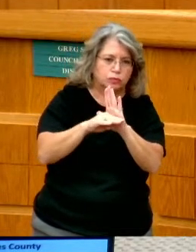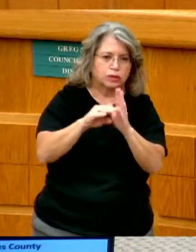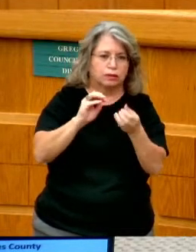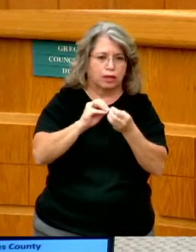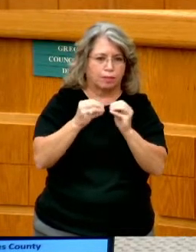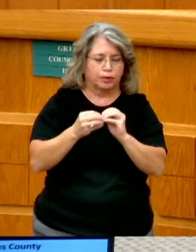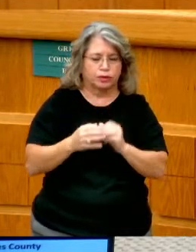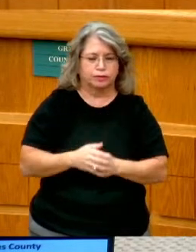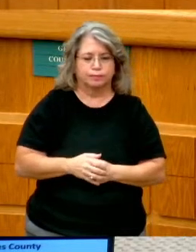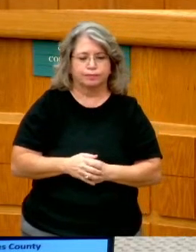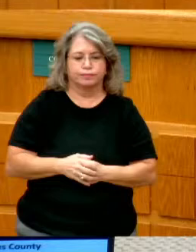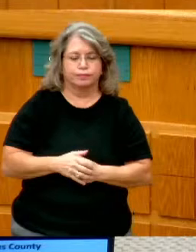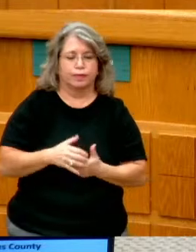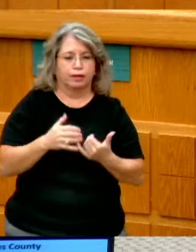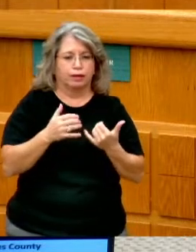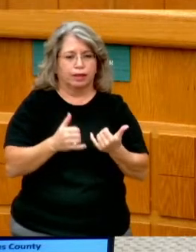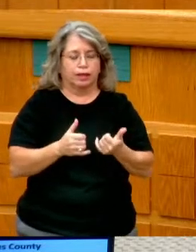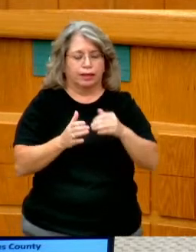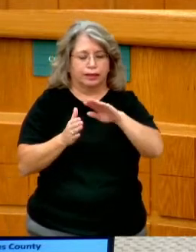So I'm going to switch over to